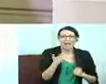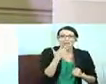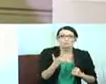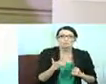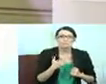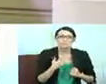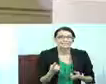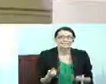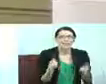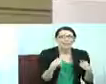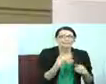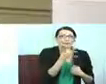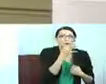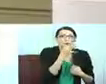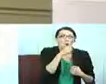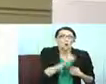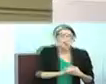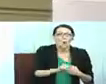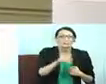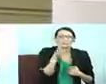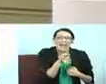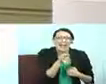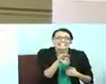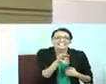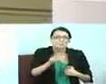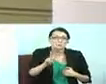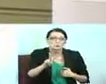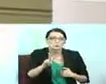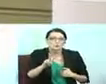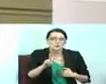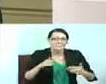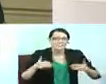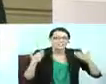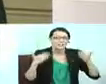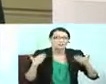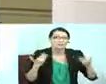up. He will be 92 years young.